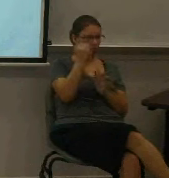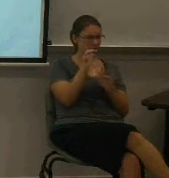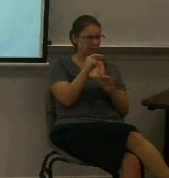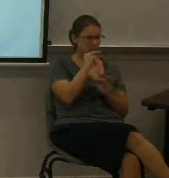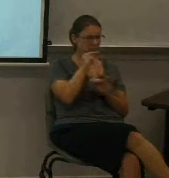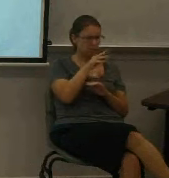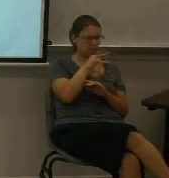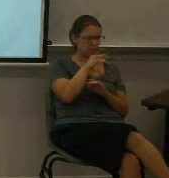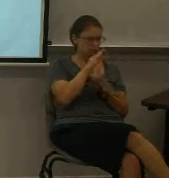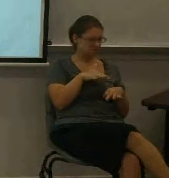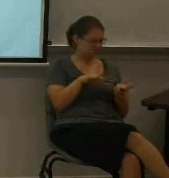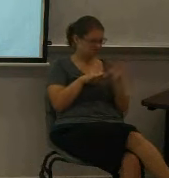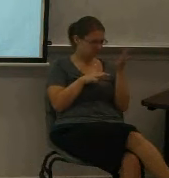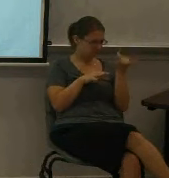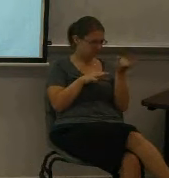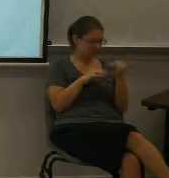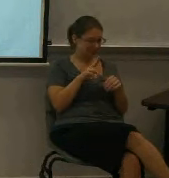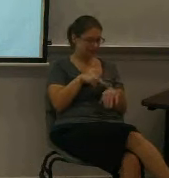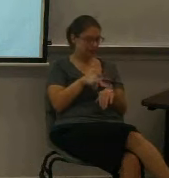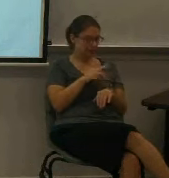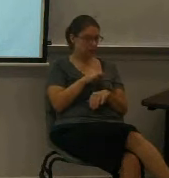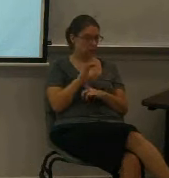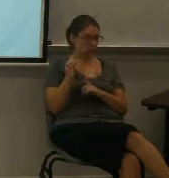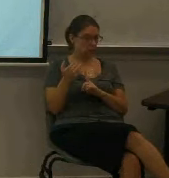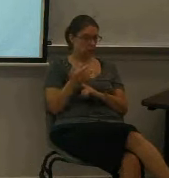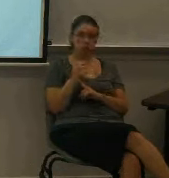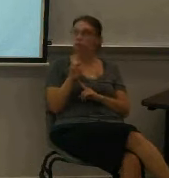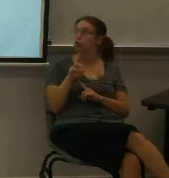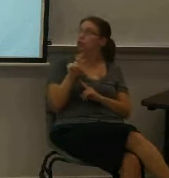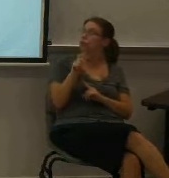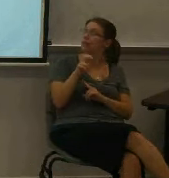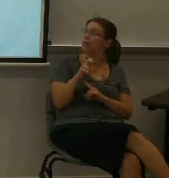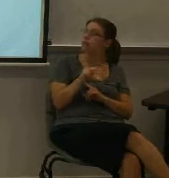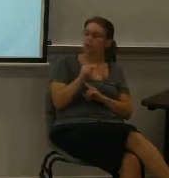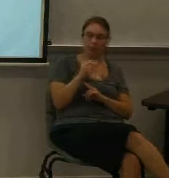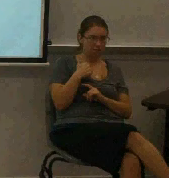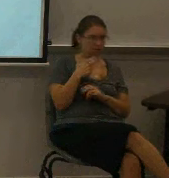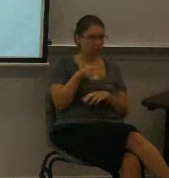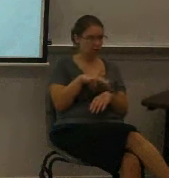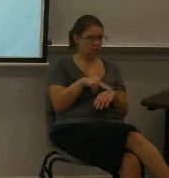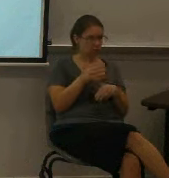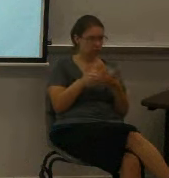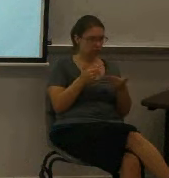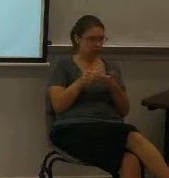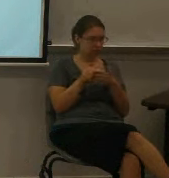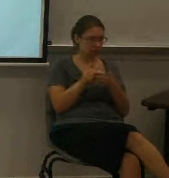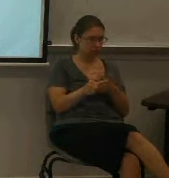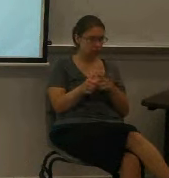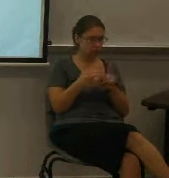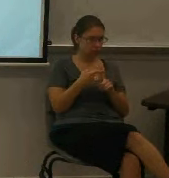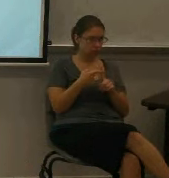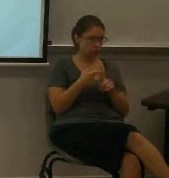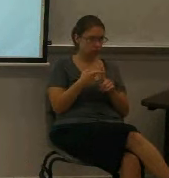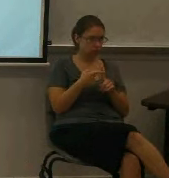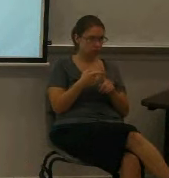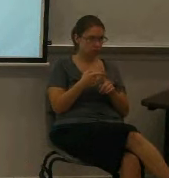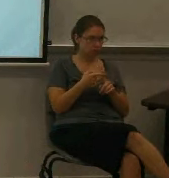matter, natural and cultural eutrophication, because there's natural processes that lead to enrichment,